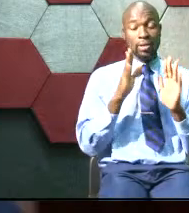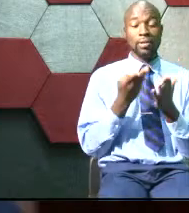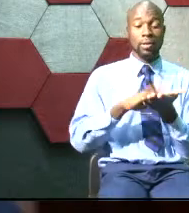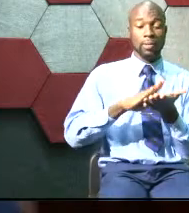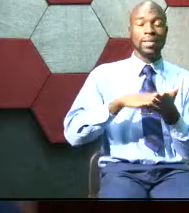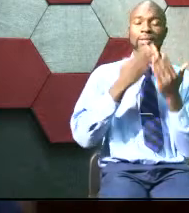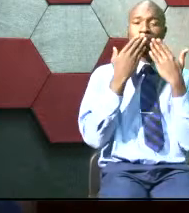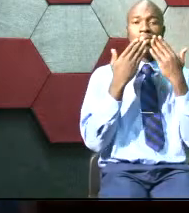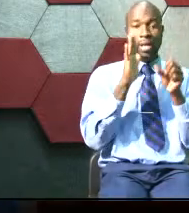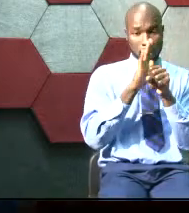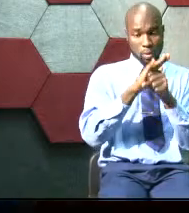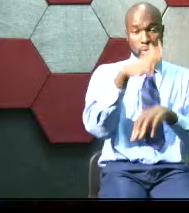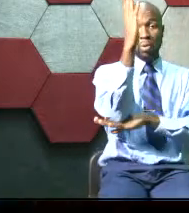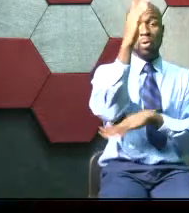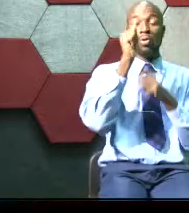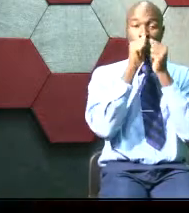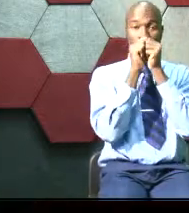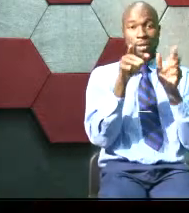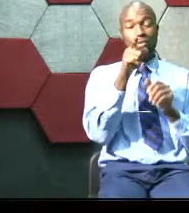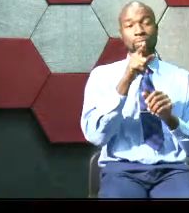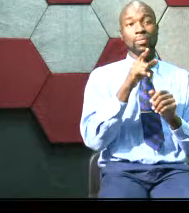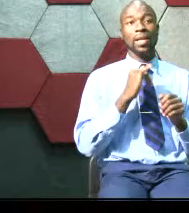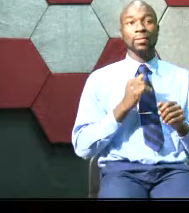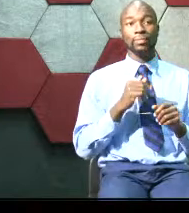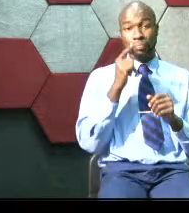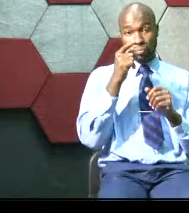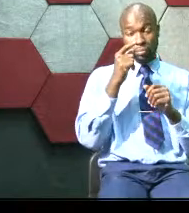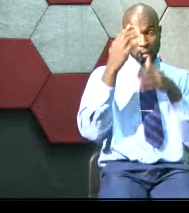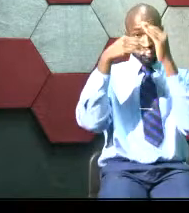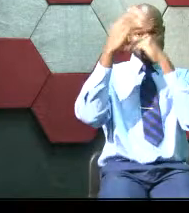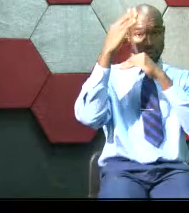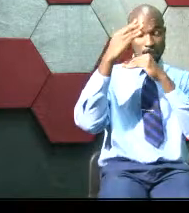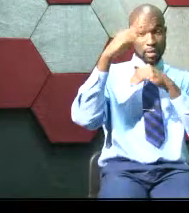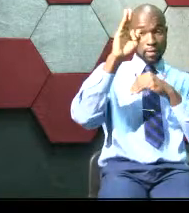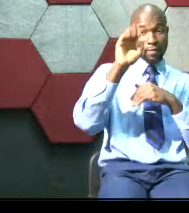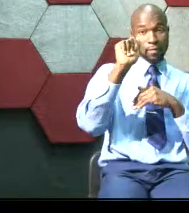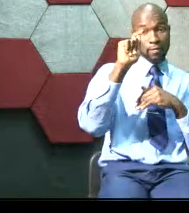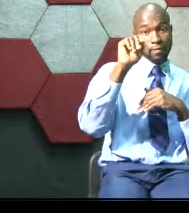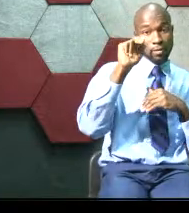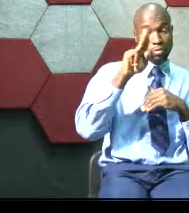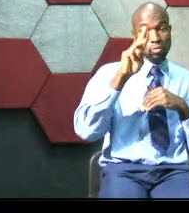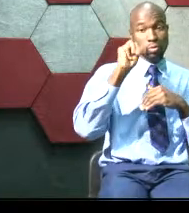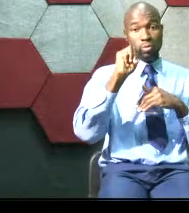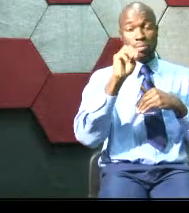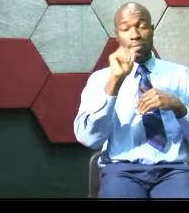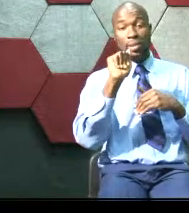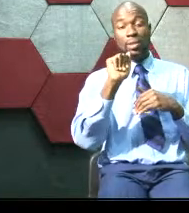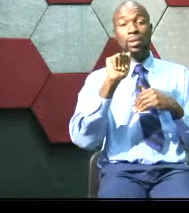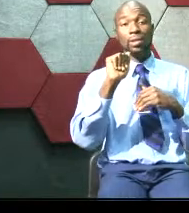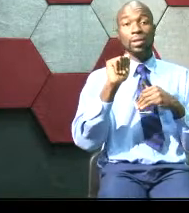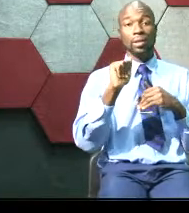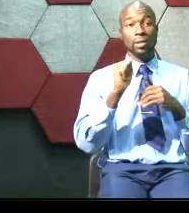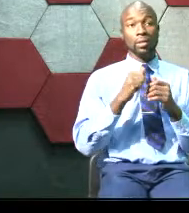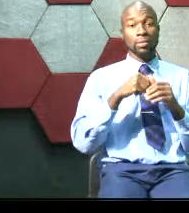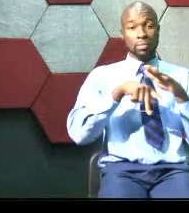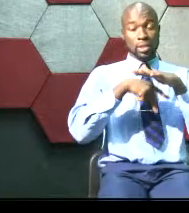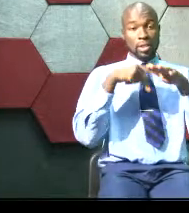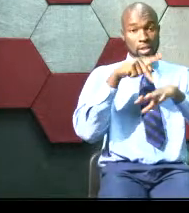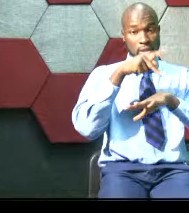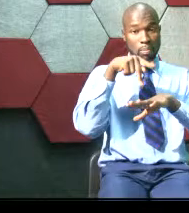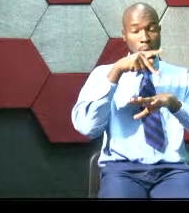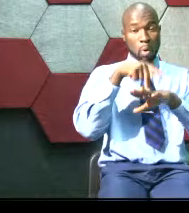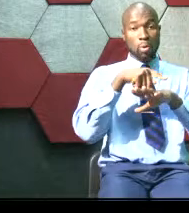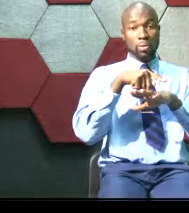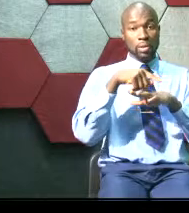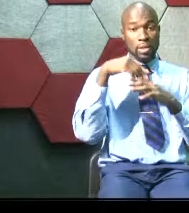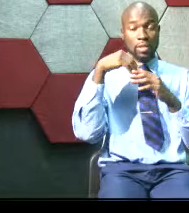Thank you very much, and God bless you. I am Professor Fatuma Chege, Principal Secretary in the State Department